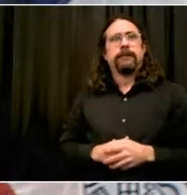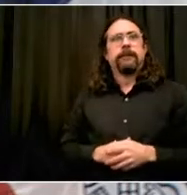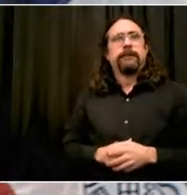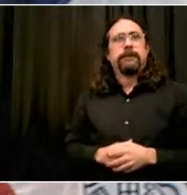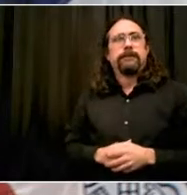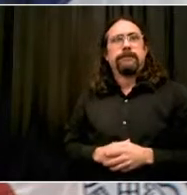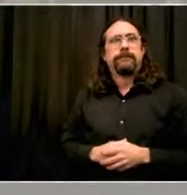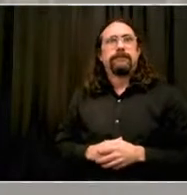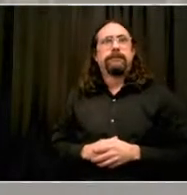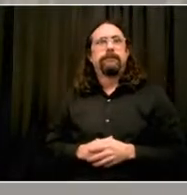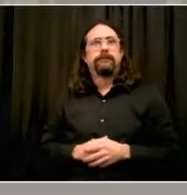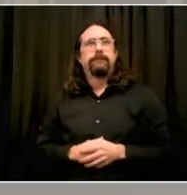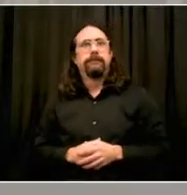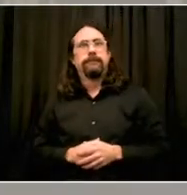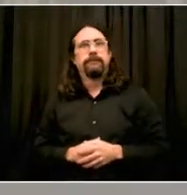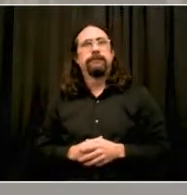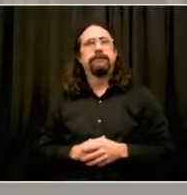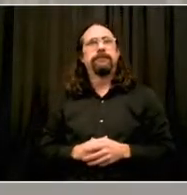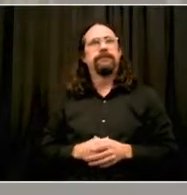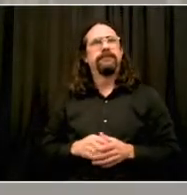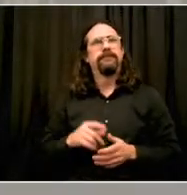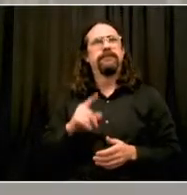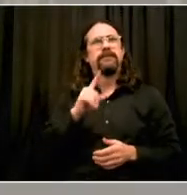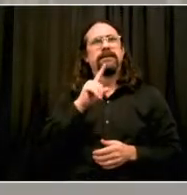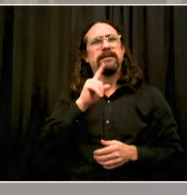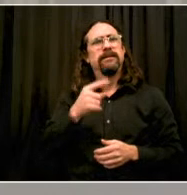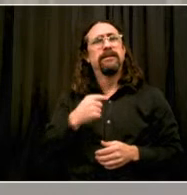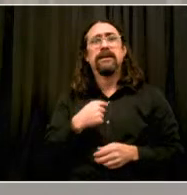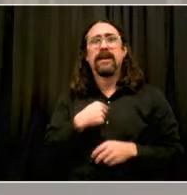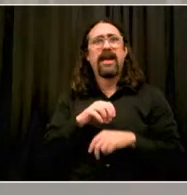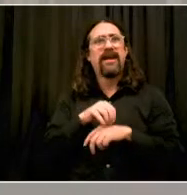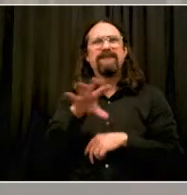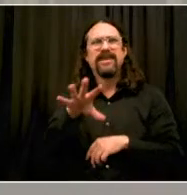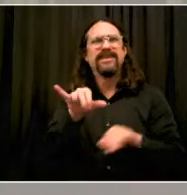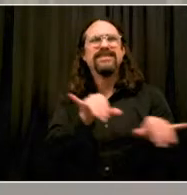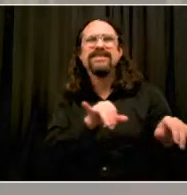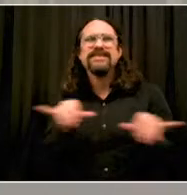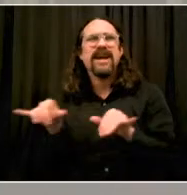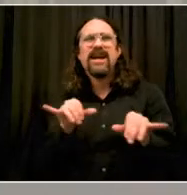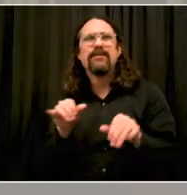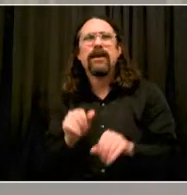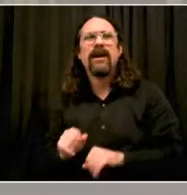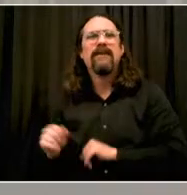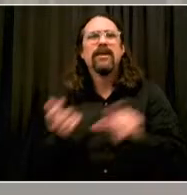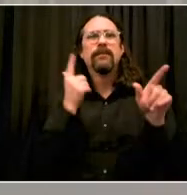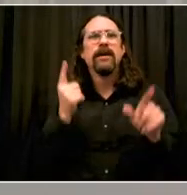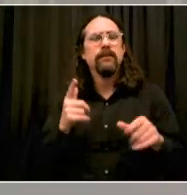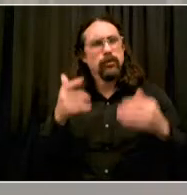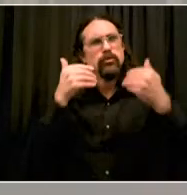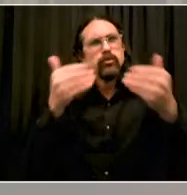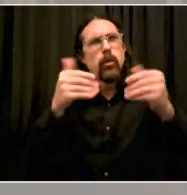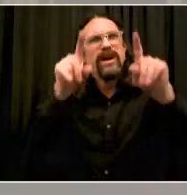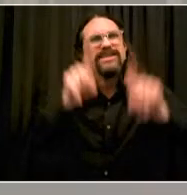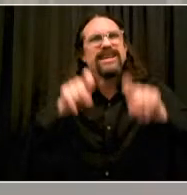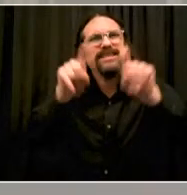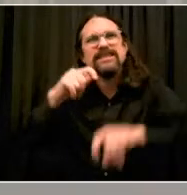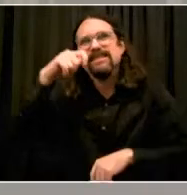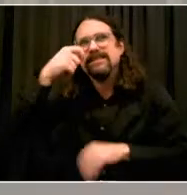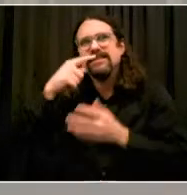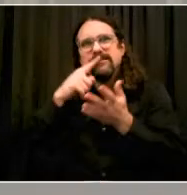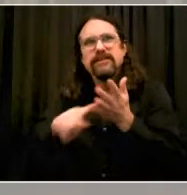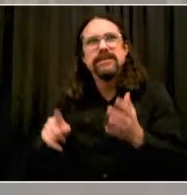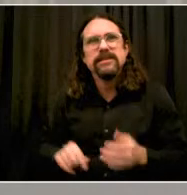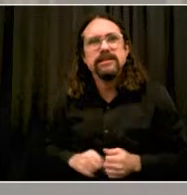ahead. I don't have much to add to that, sir. I agree with that recommendation. If children are getting